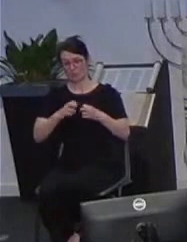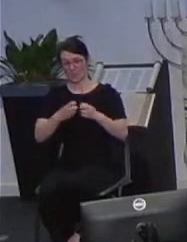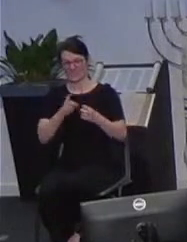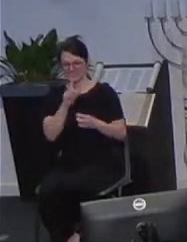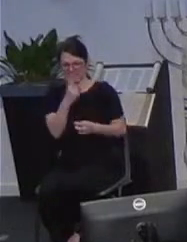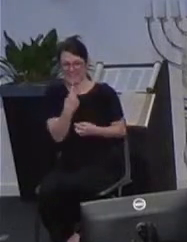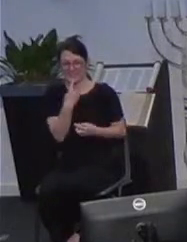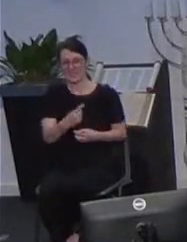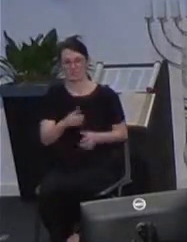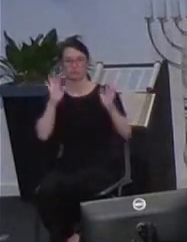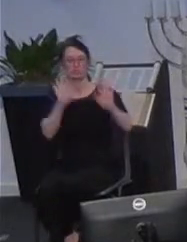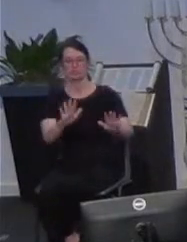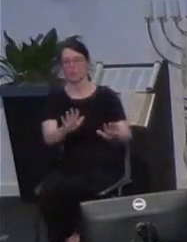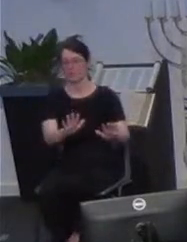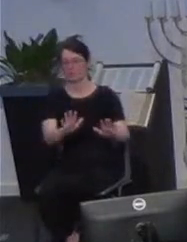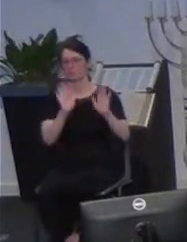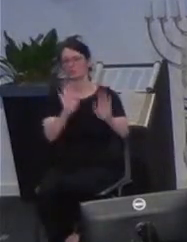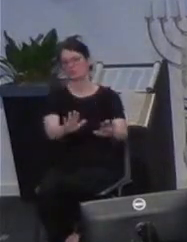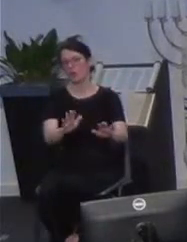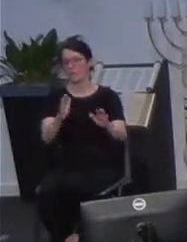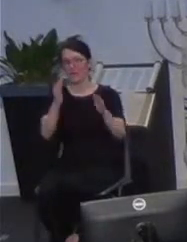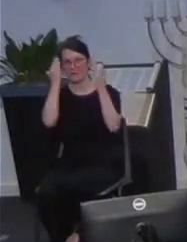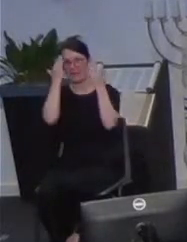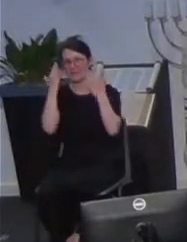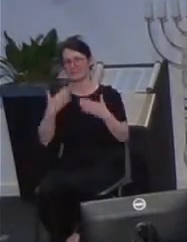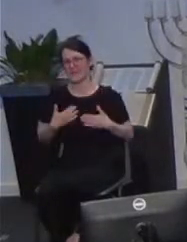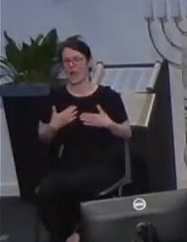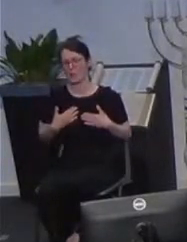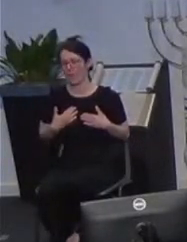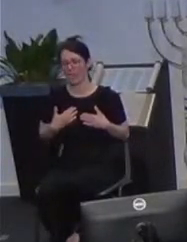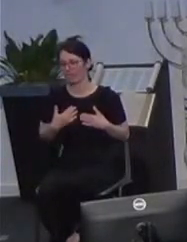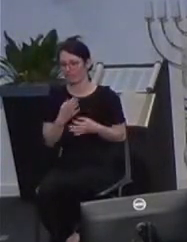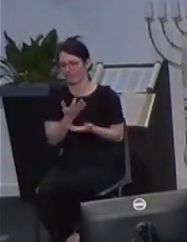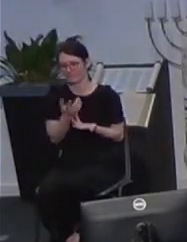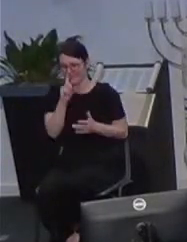it. You can't tell them to pick themselves up by their bootstraps.